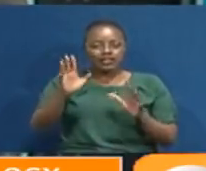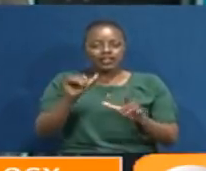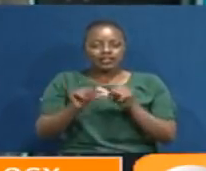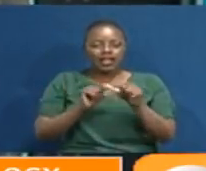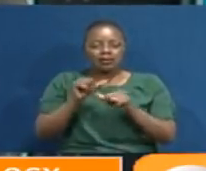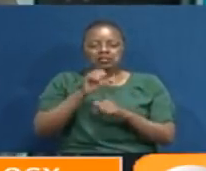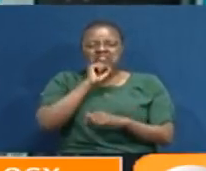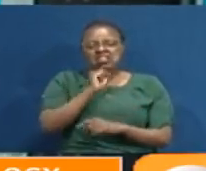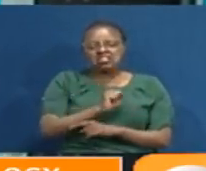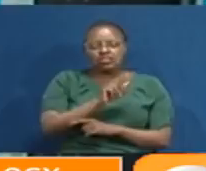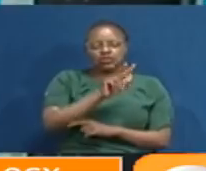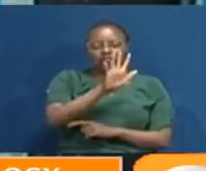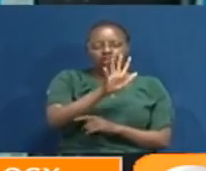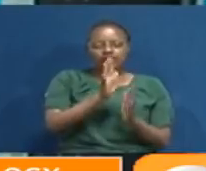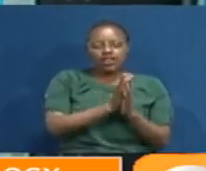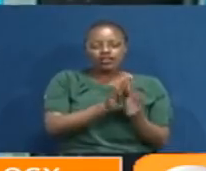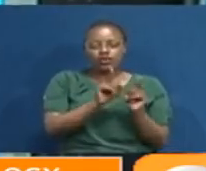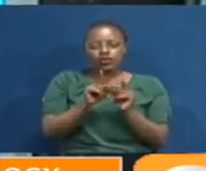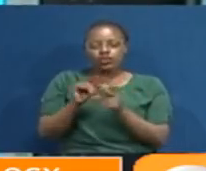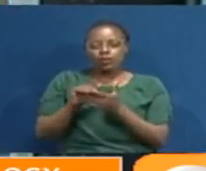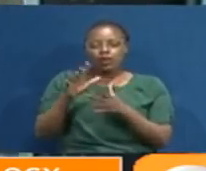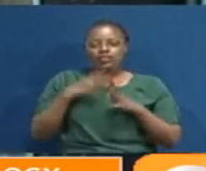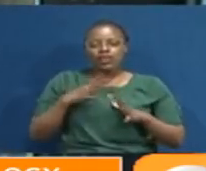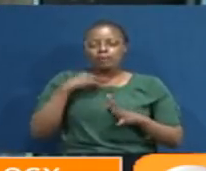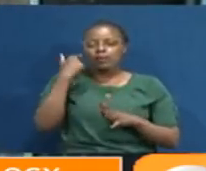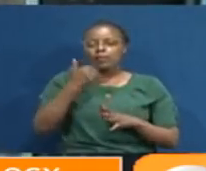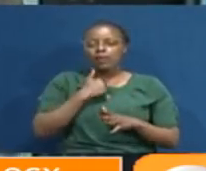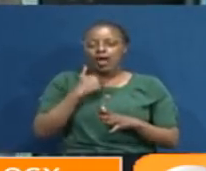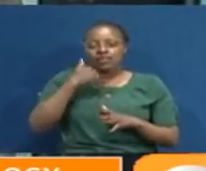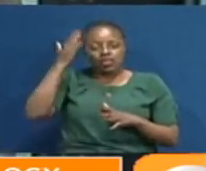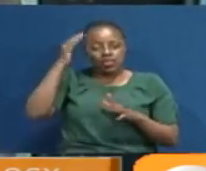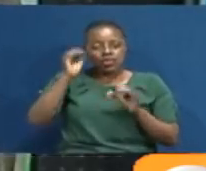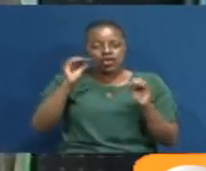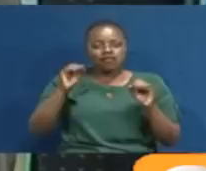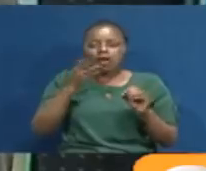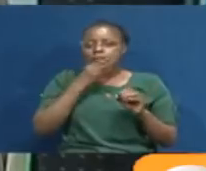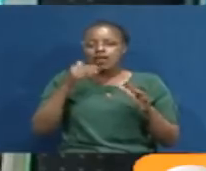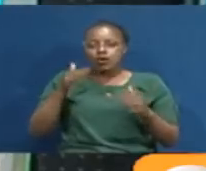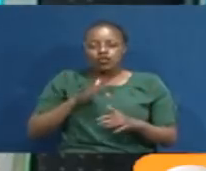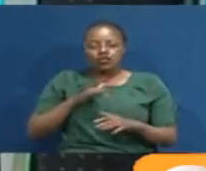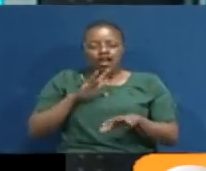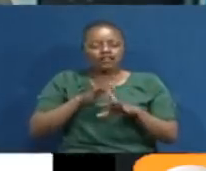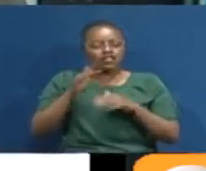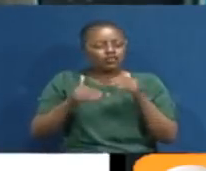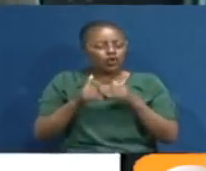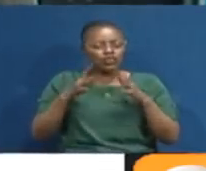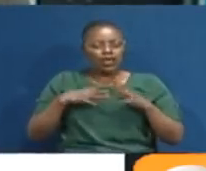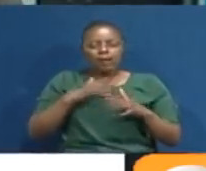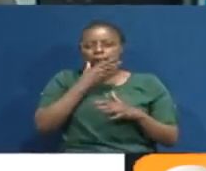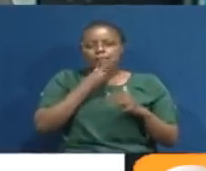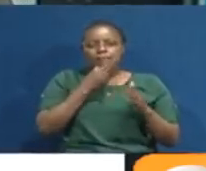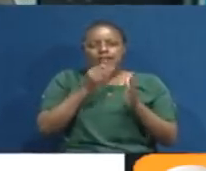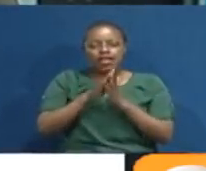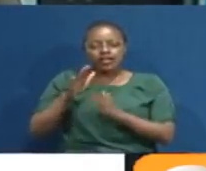above the age of 25. And most of those people who have it don't know they've got it. Male or female? It affects everybody, male